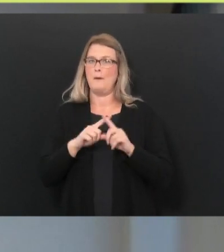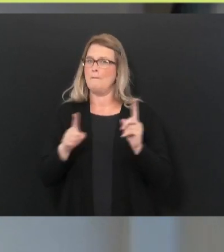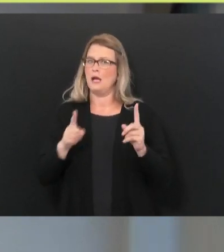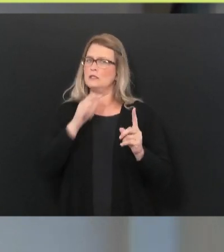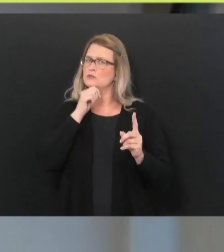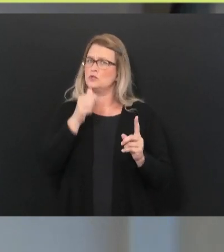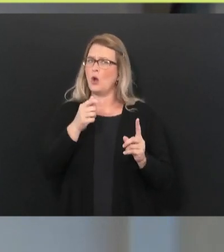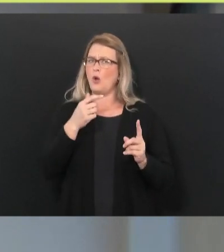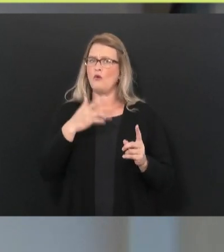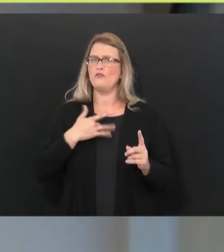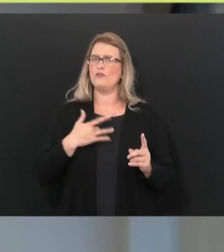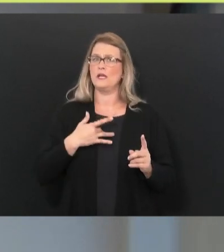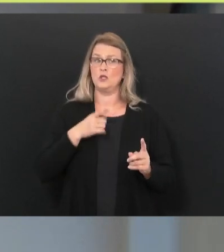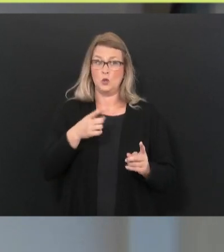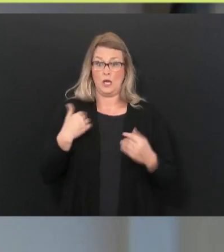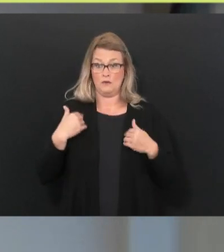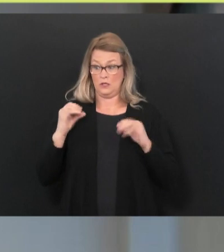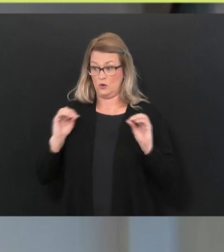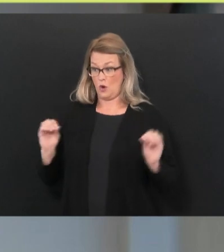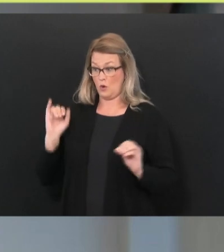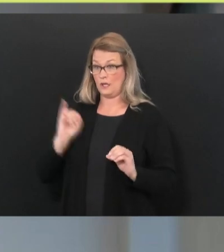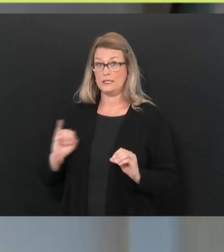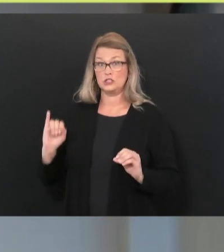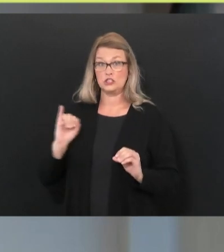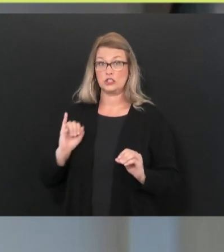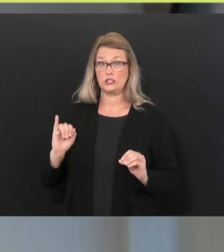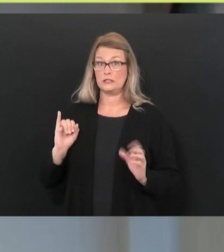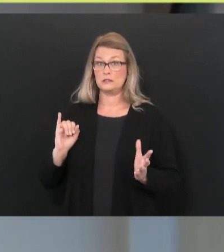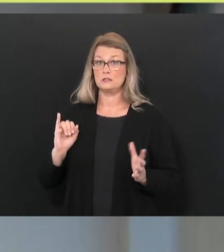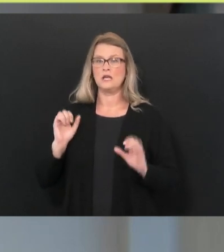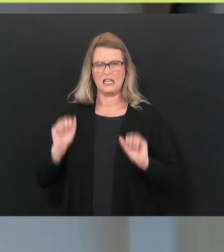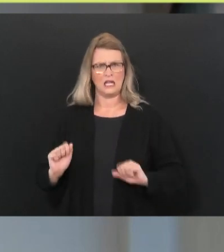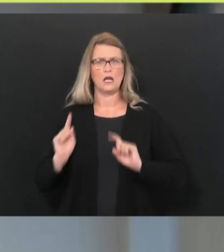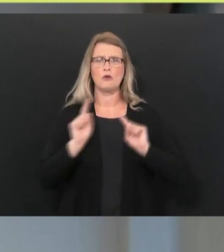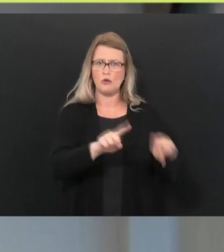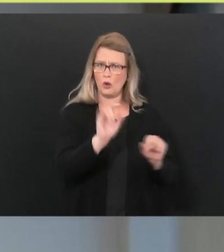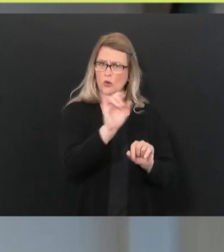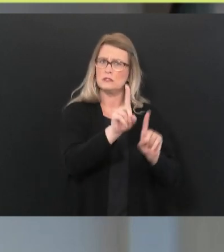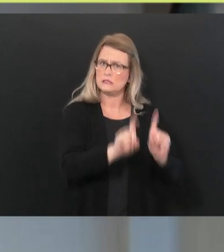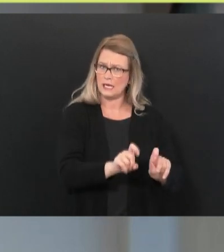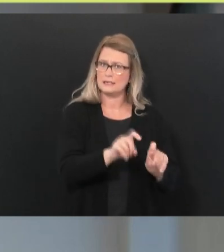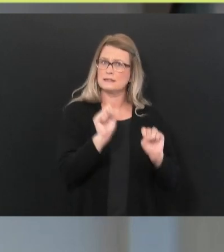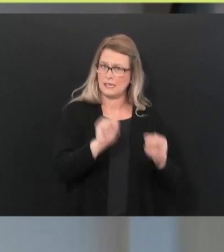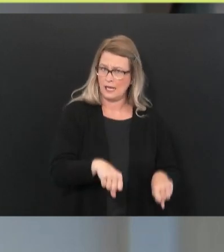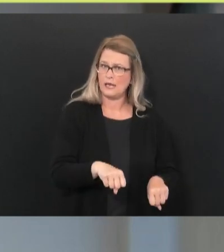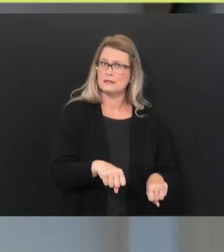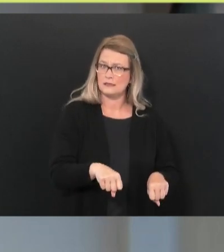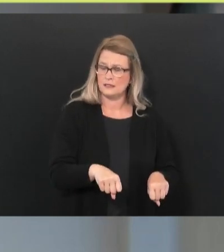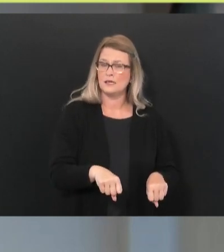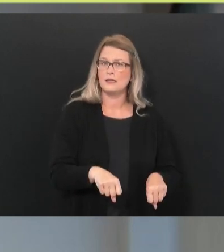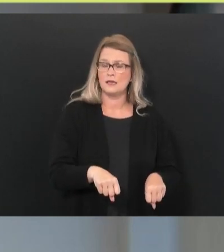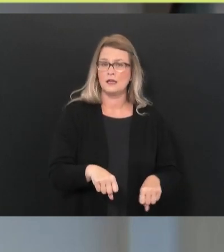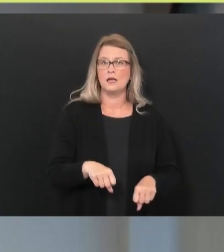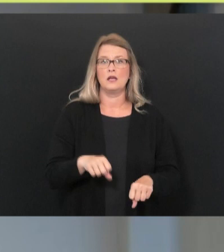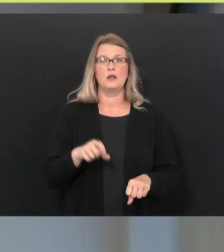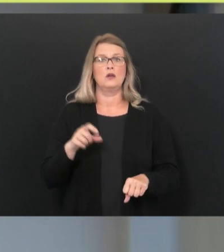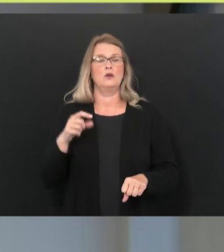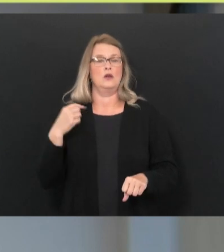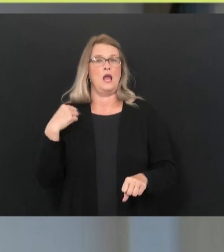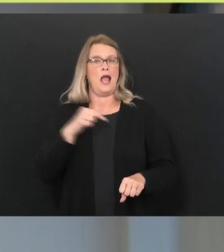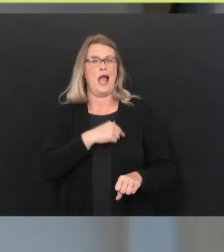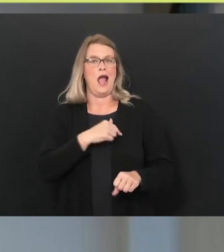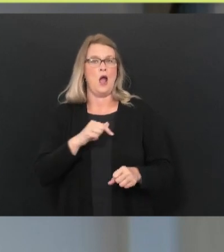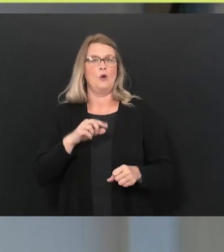a test for COVID-19, even if you're uninsured. The Families First Coronavirus Response Act, which